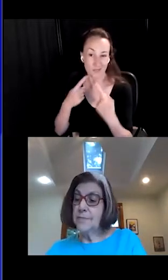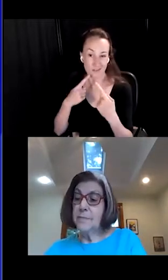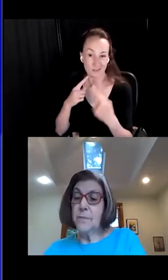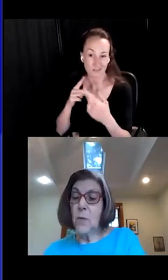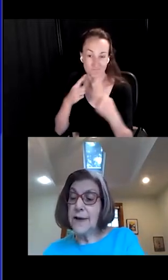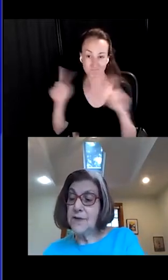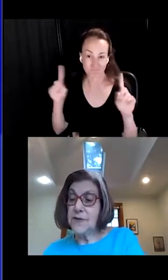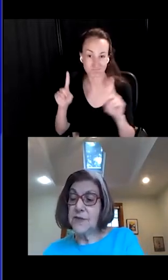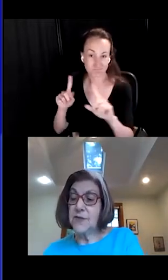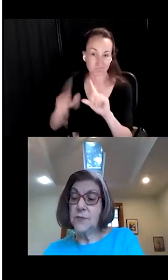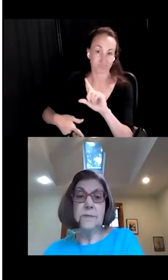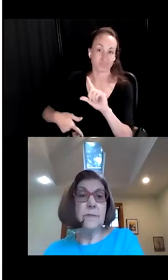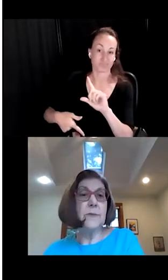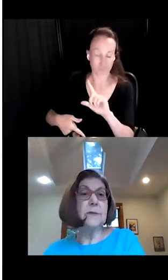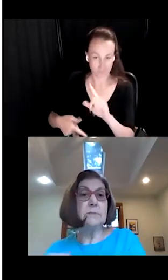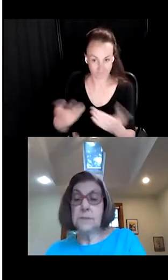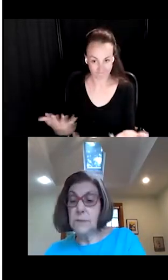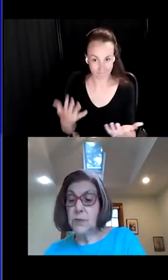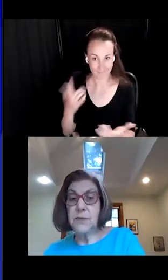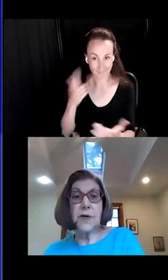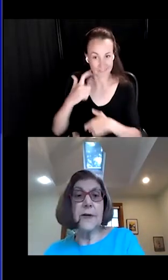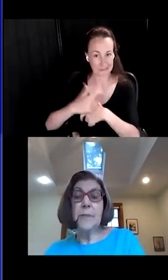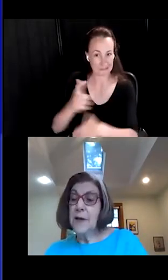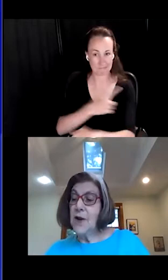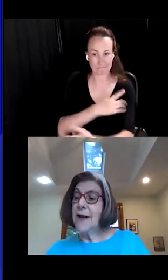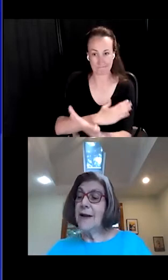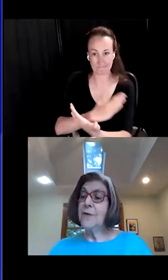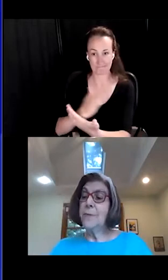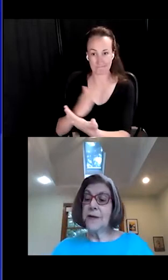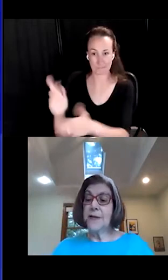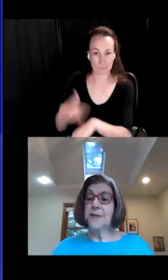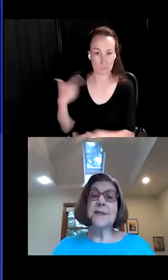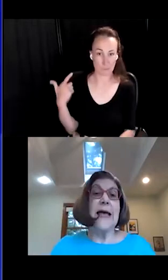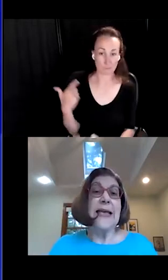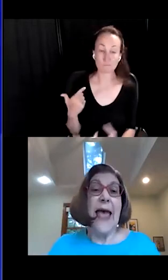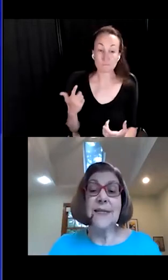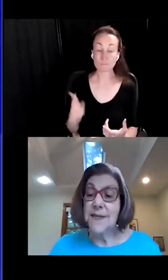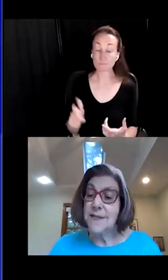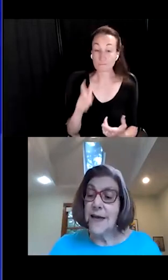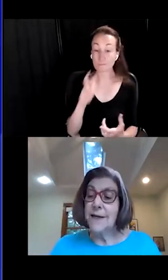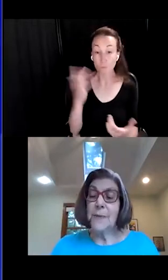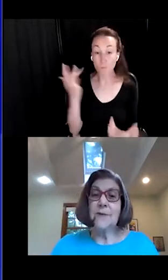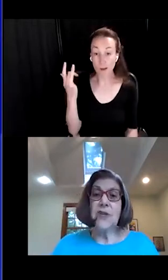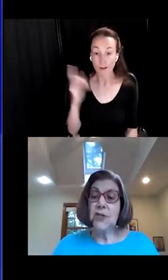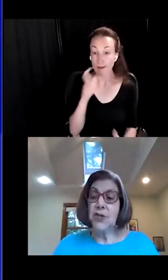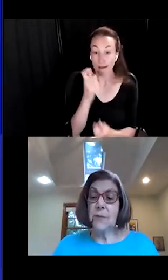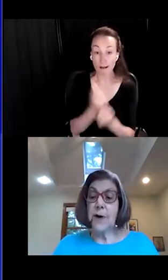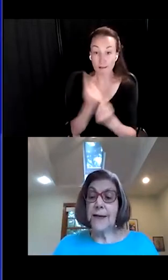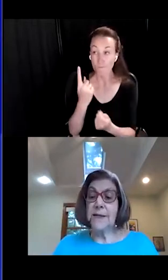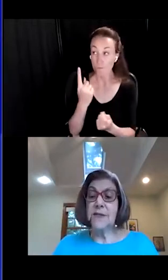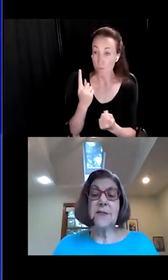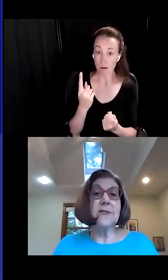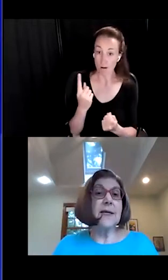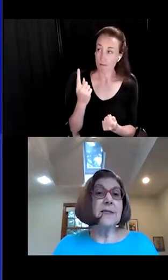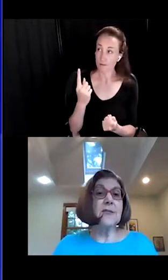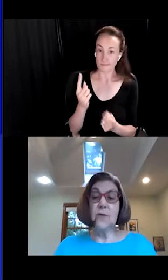Well, why is this? Well, not everybody is as excited about changing their